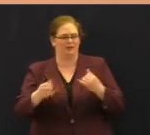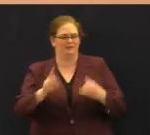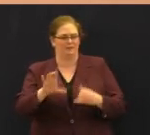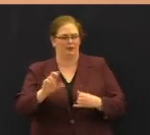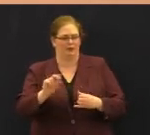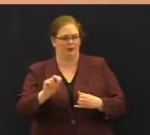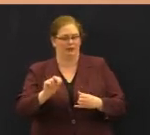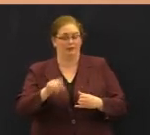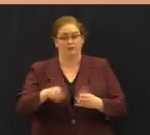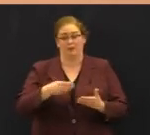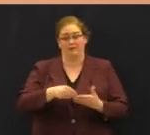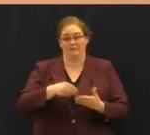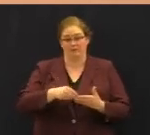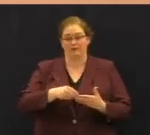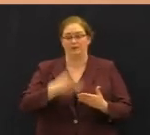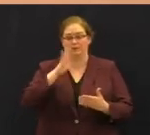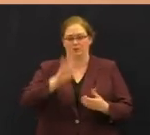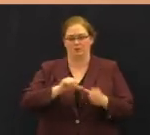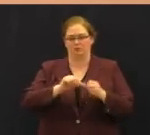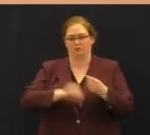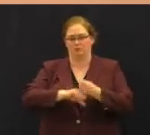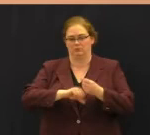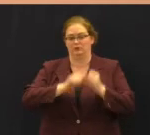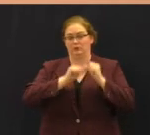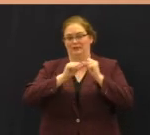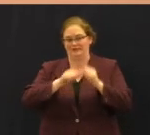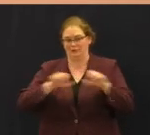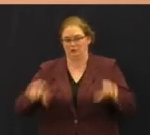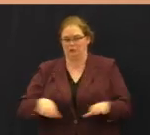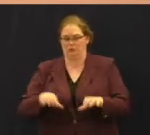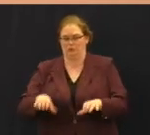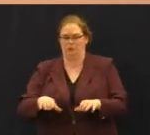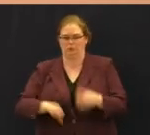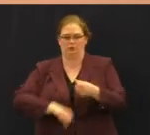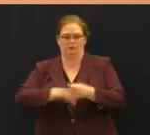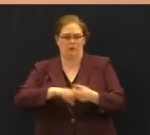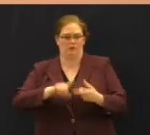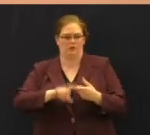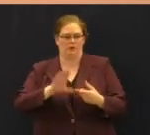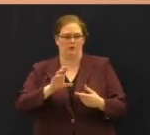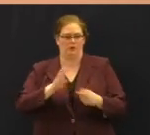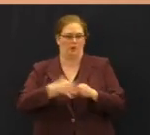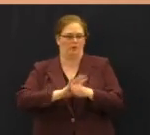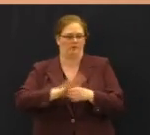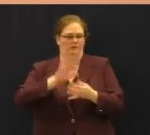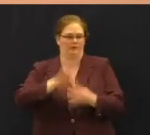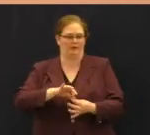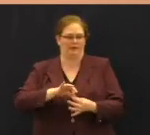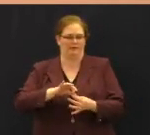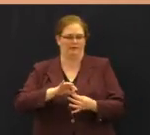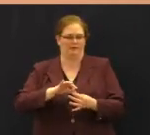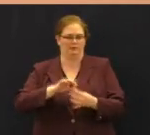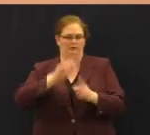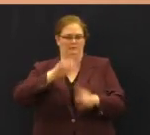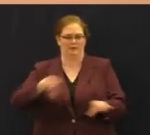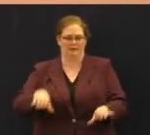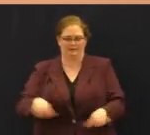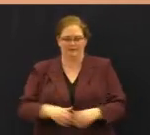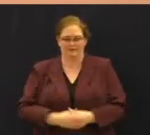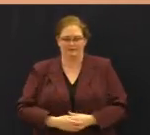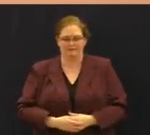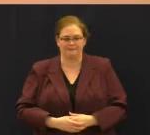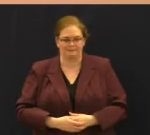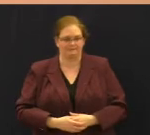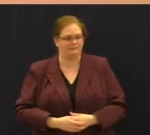that funding will go towards continued efforts to support our COVID-related response activities.